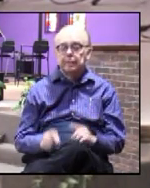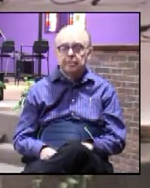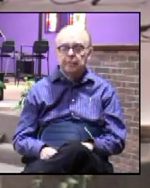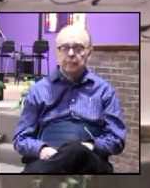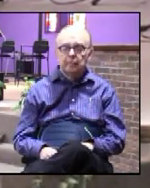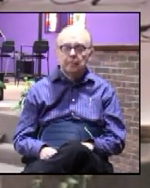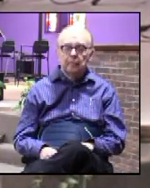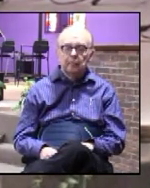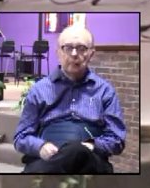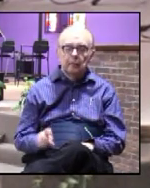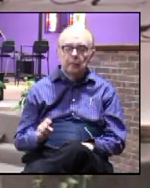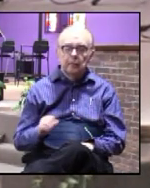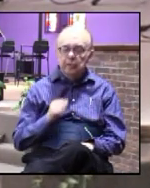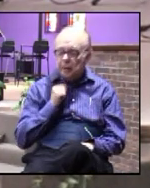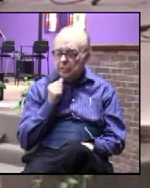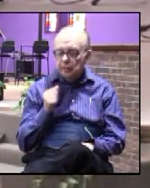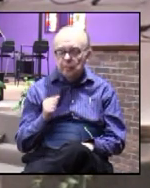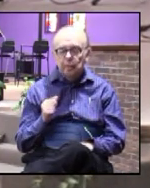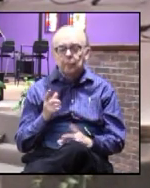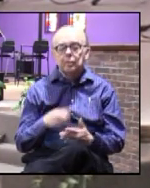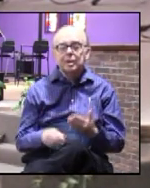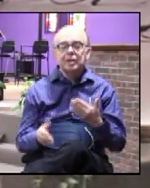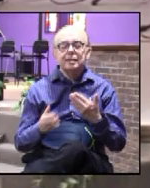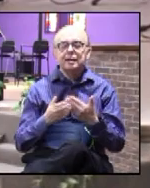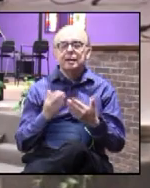But she doesn't do what's convenient.